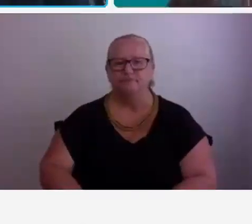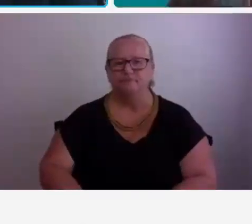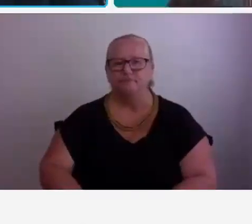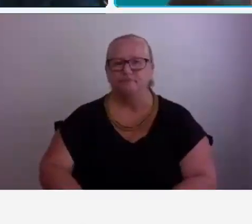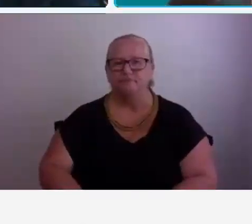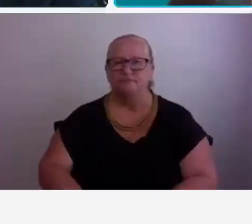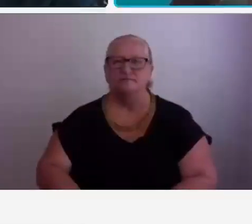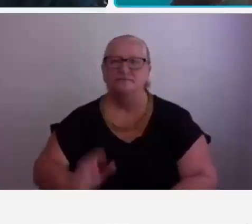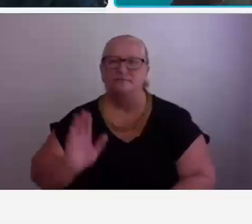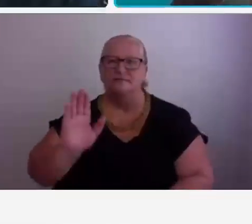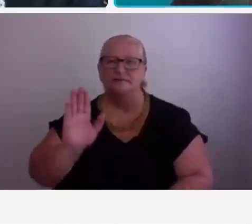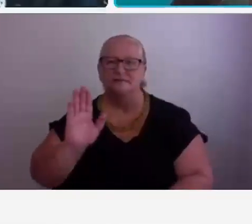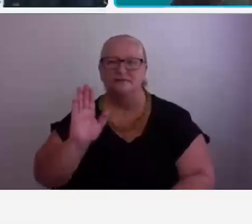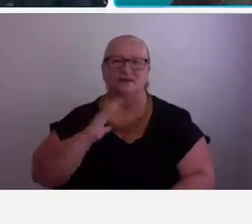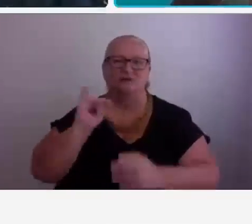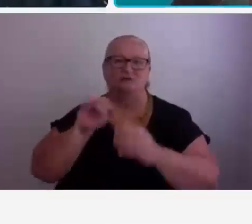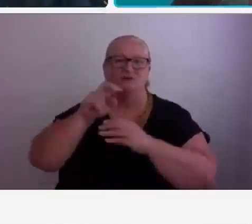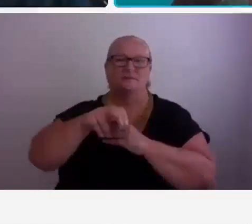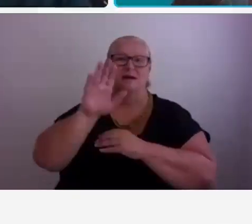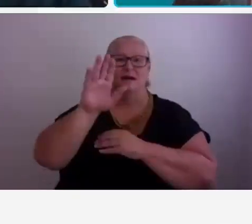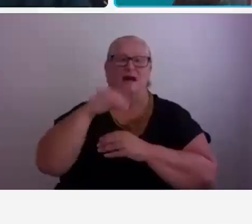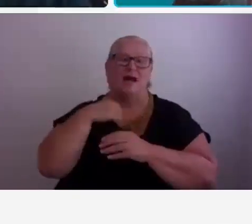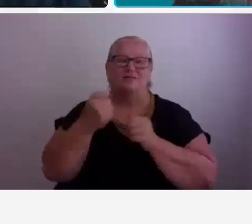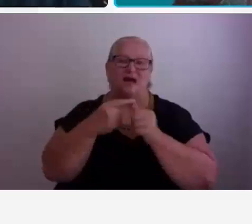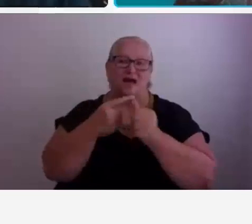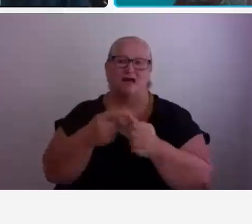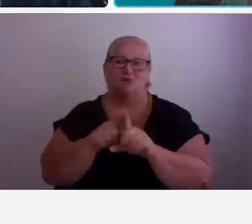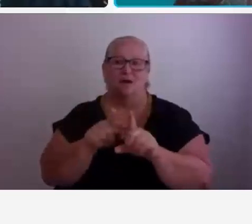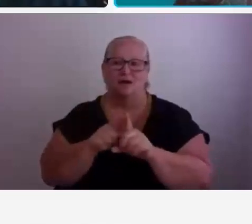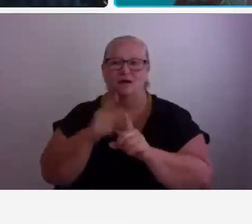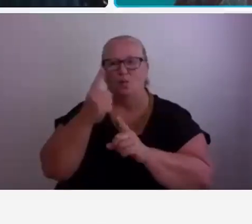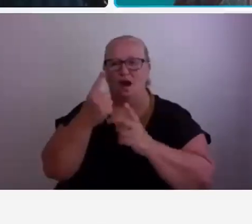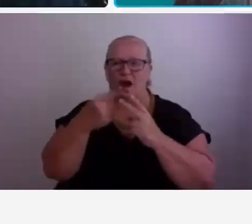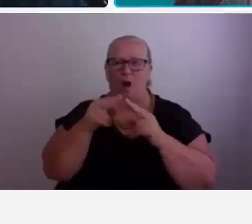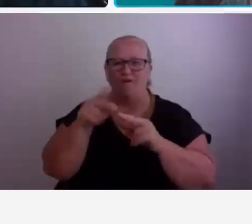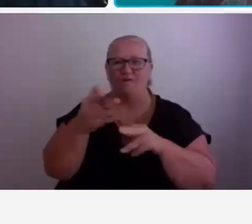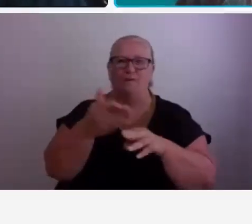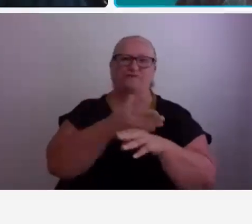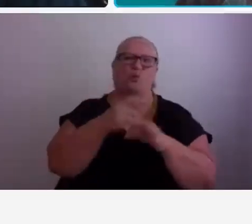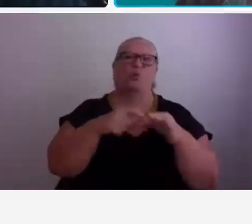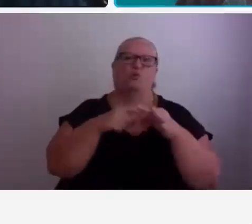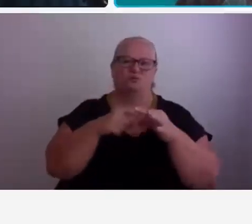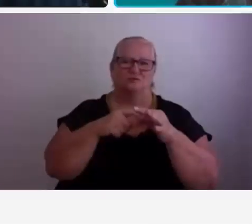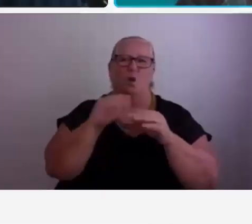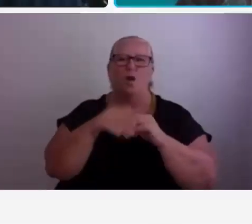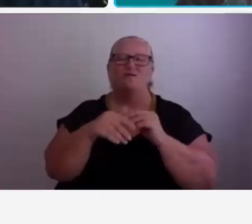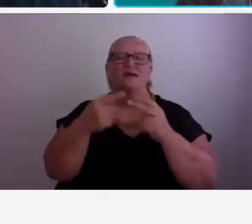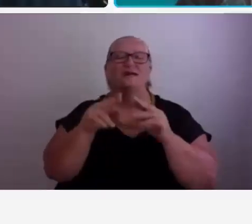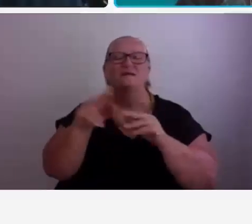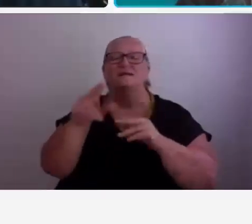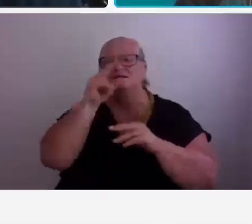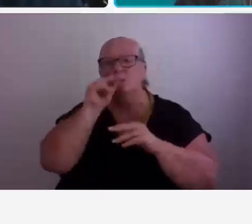Nick, I might just jump in. I have an answer to one of the questions I was checking earlier around whether small home